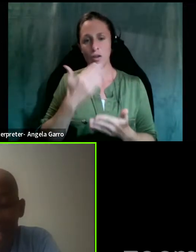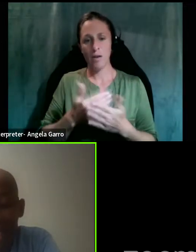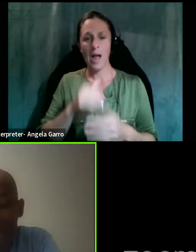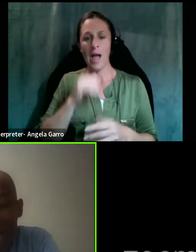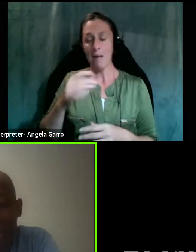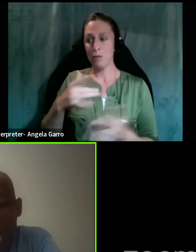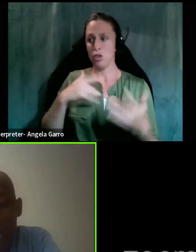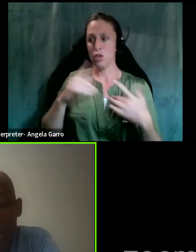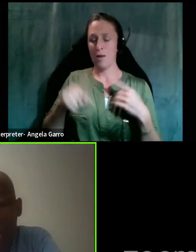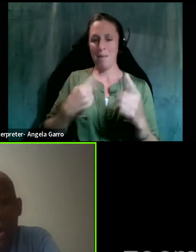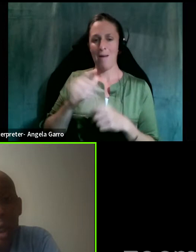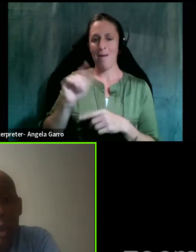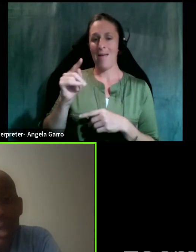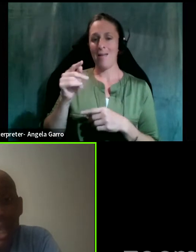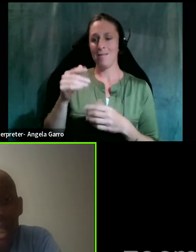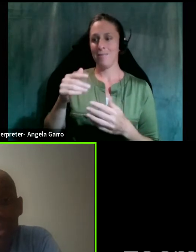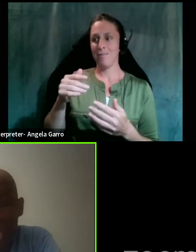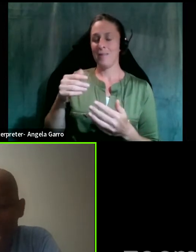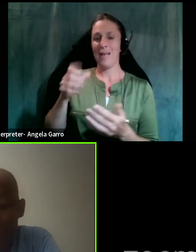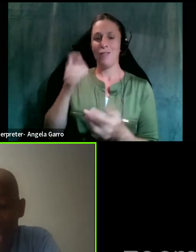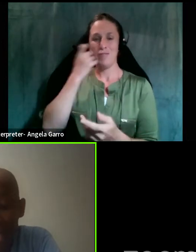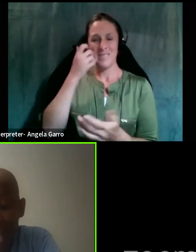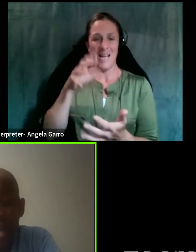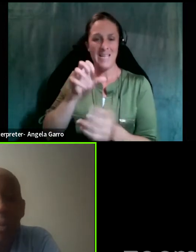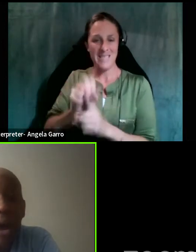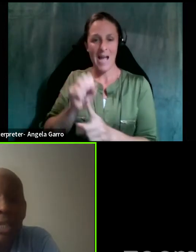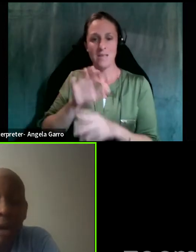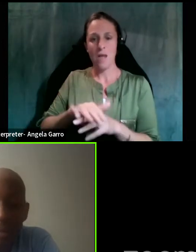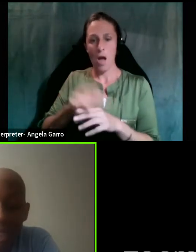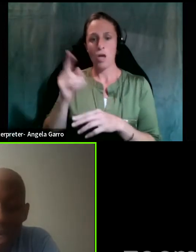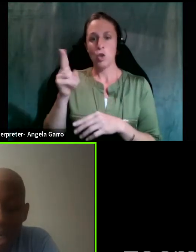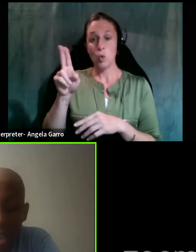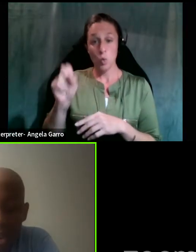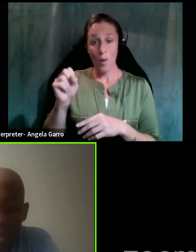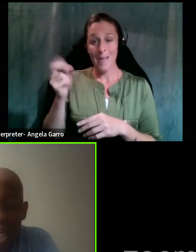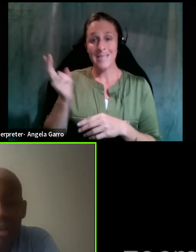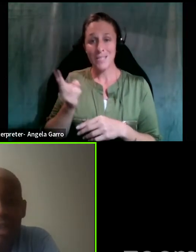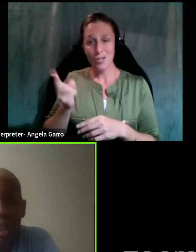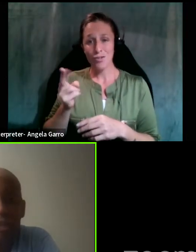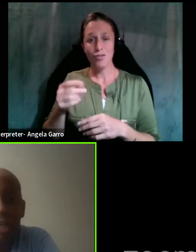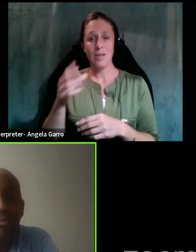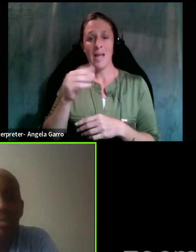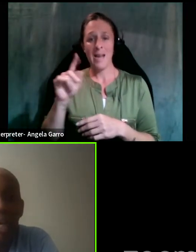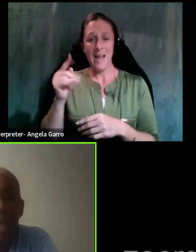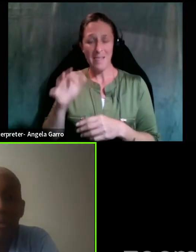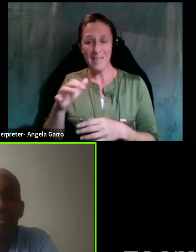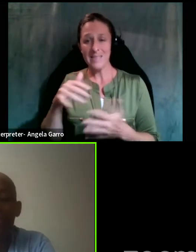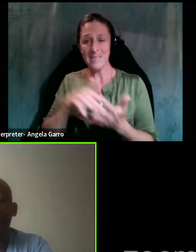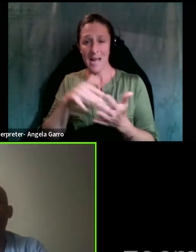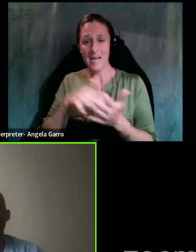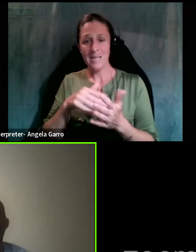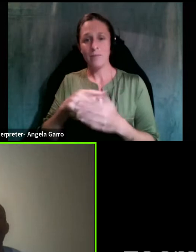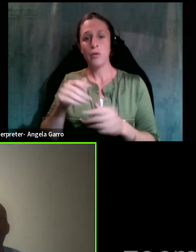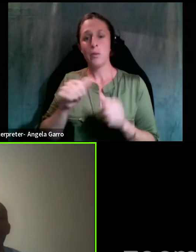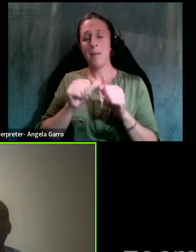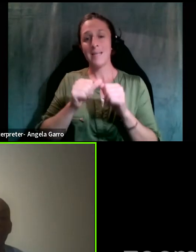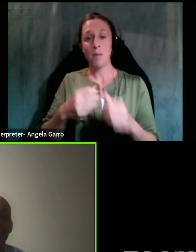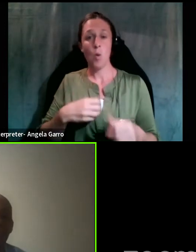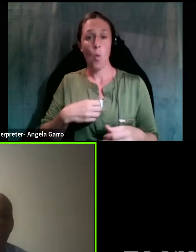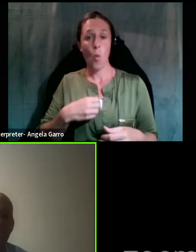ethnic studies, but also on US history to maintain white supremacy and hegemony in the district. Thank you. Thank